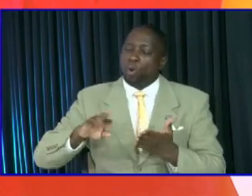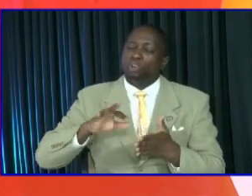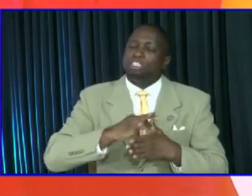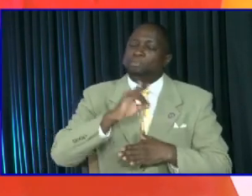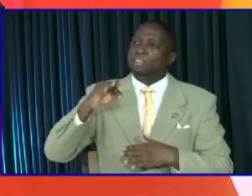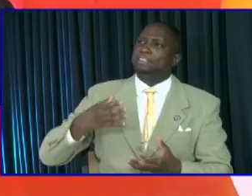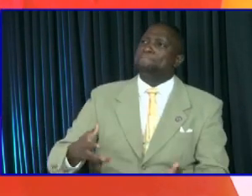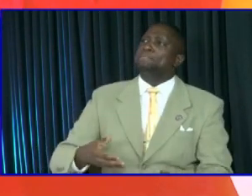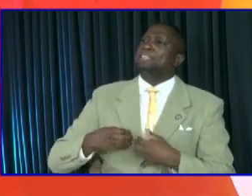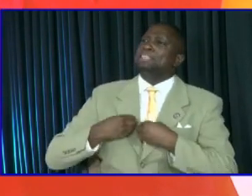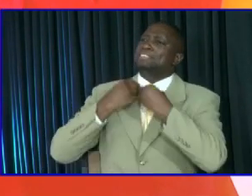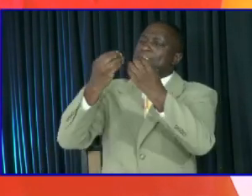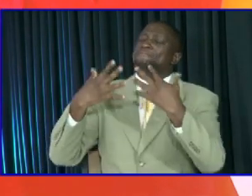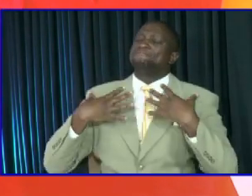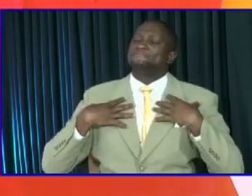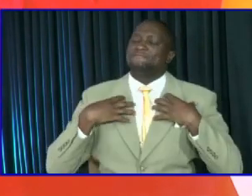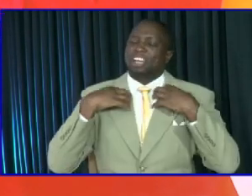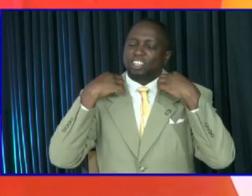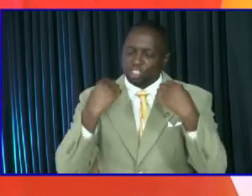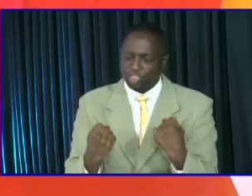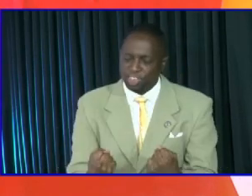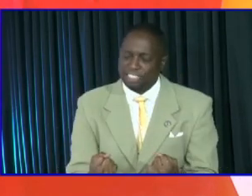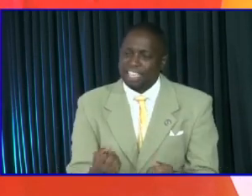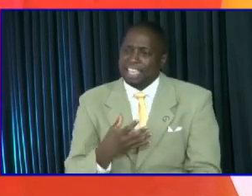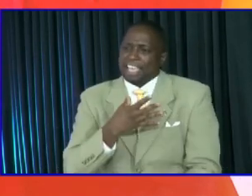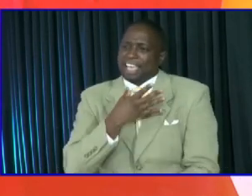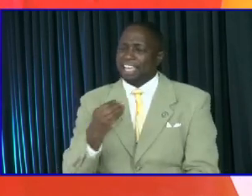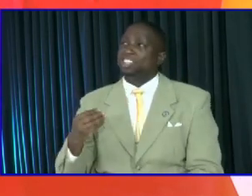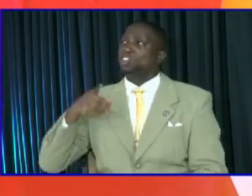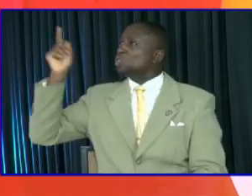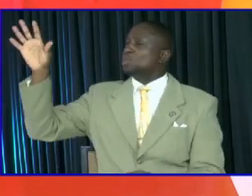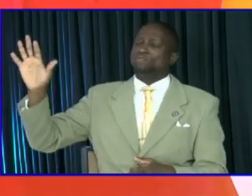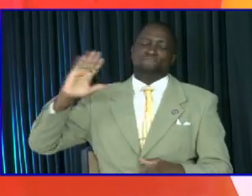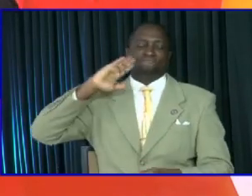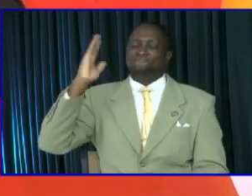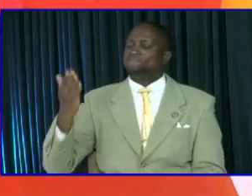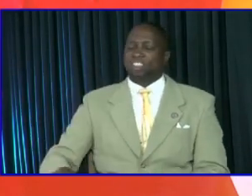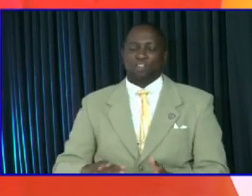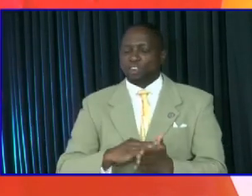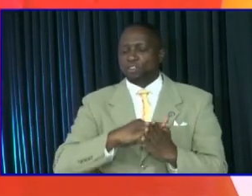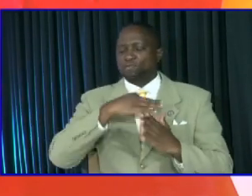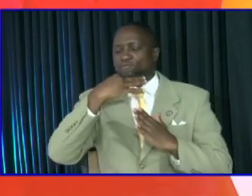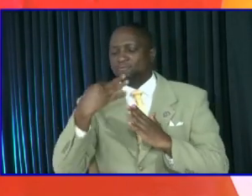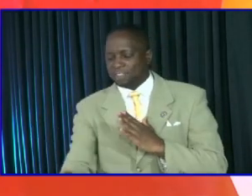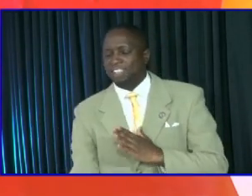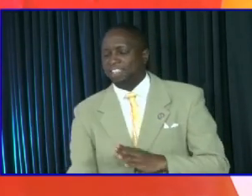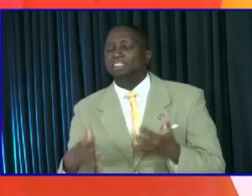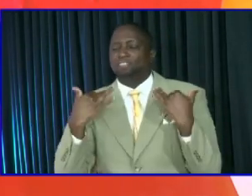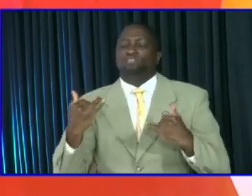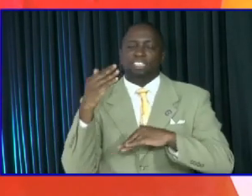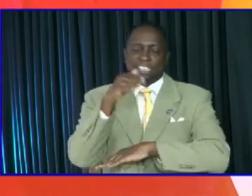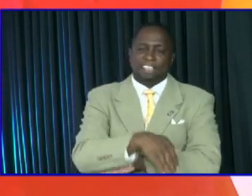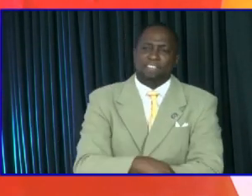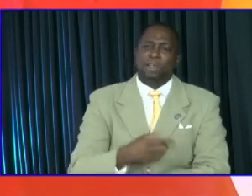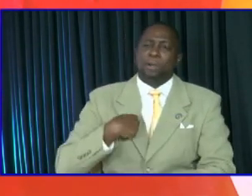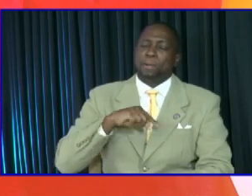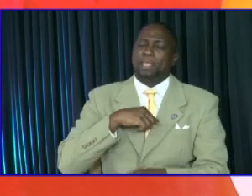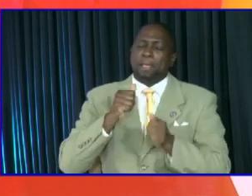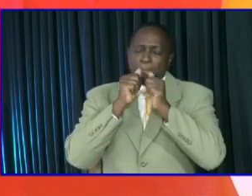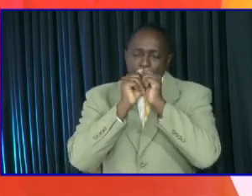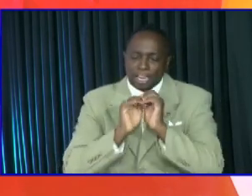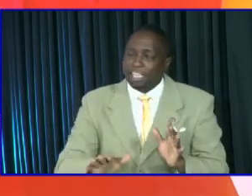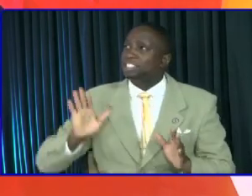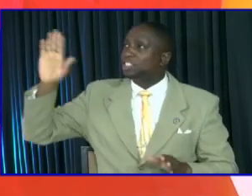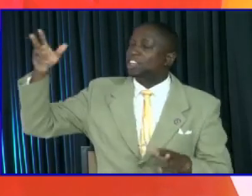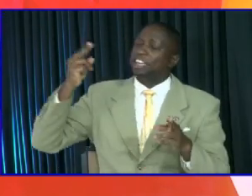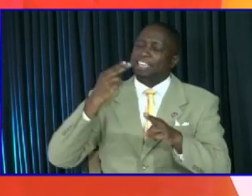assurance that you're on the case and you'll never fail anyone, and you will never fail tonight. We bless your name